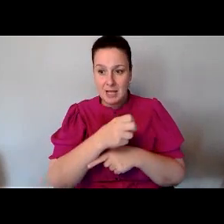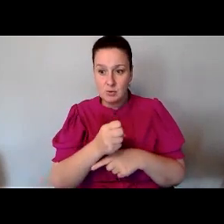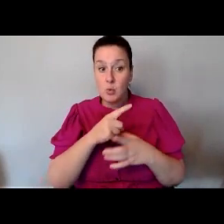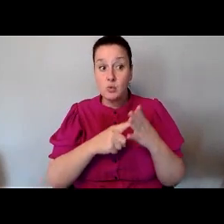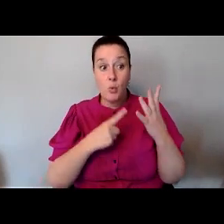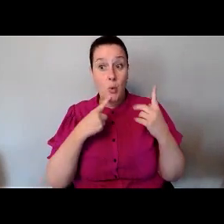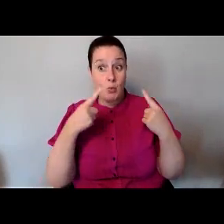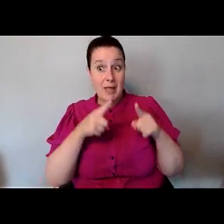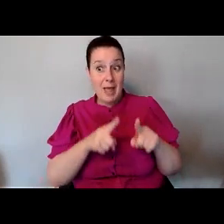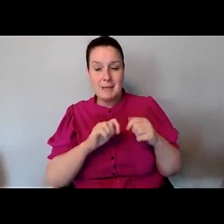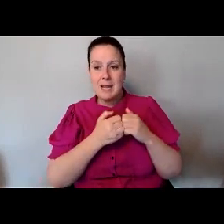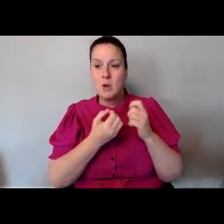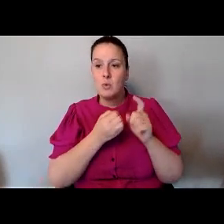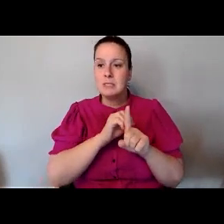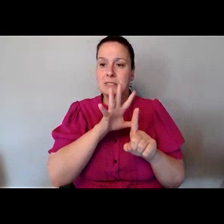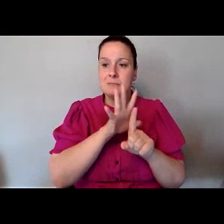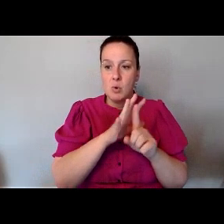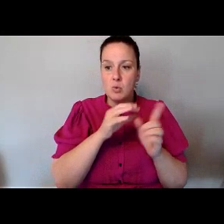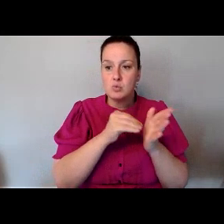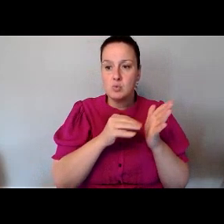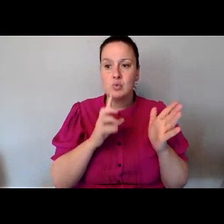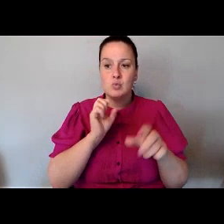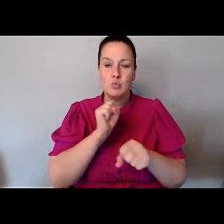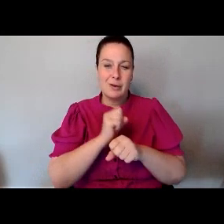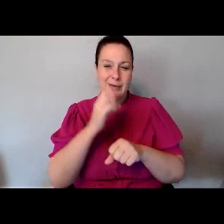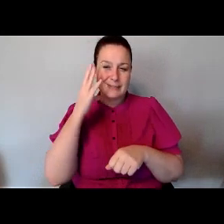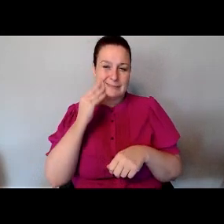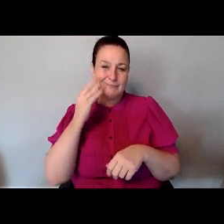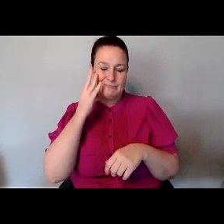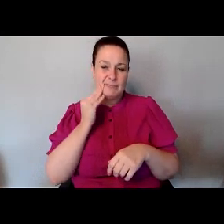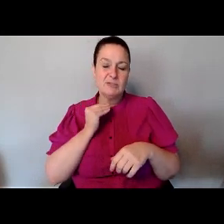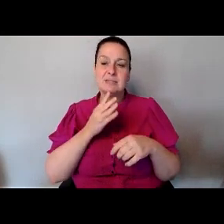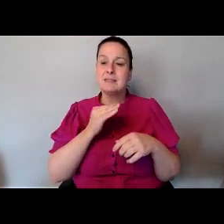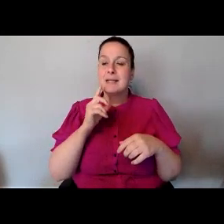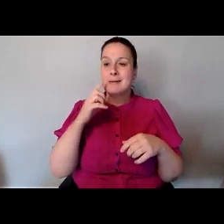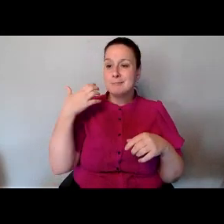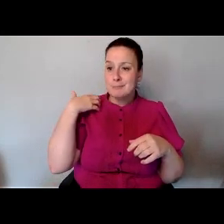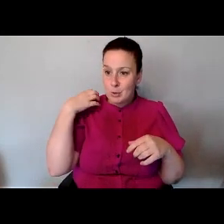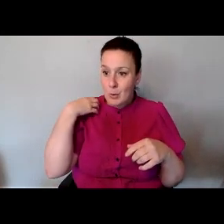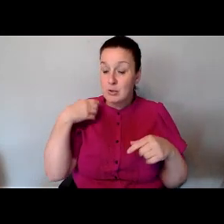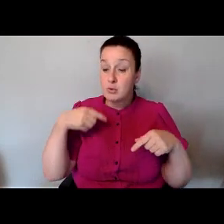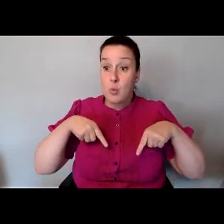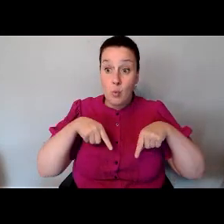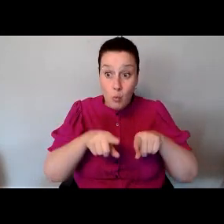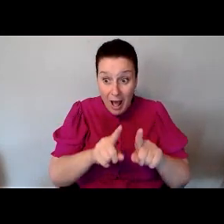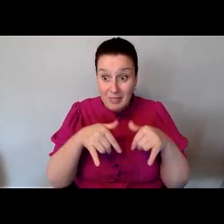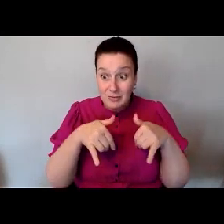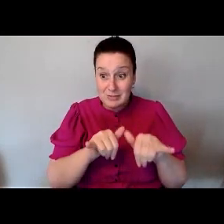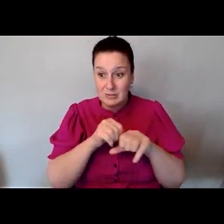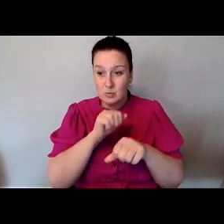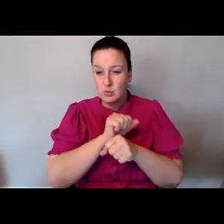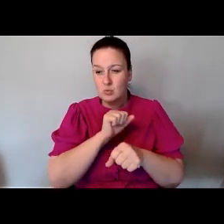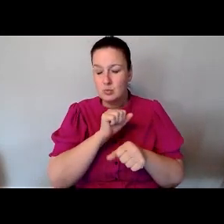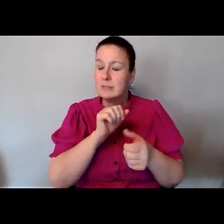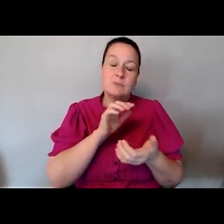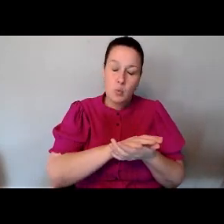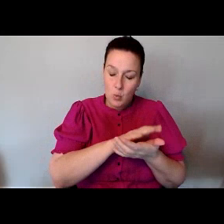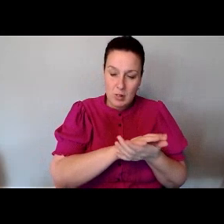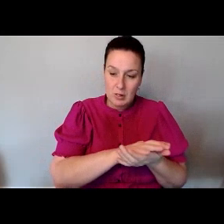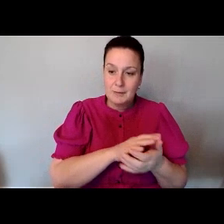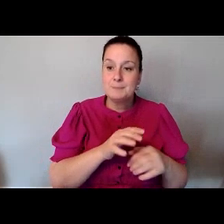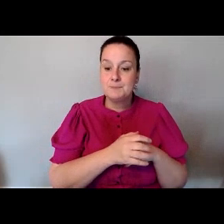expose students to work experiences and employers while they're in school? How do we make sure that